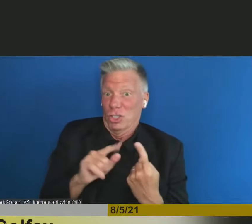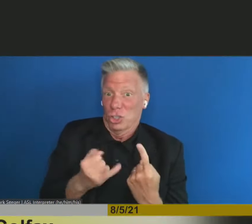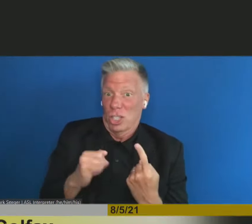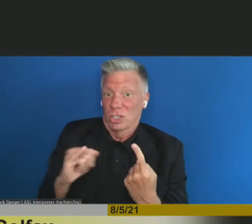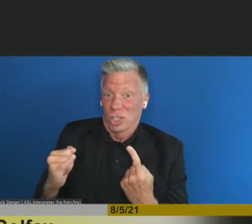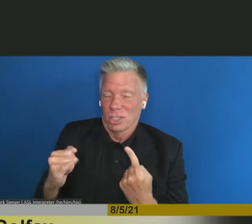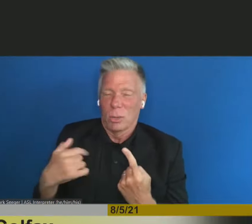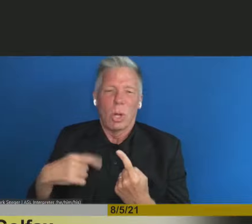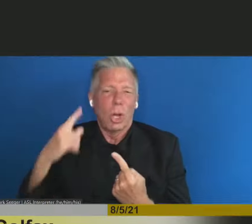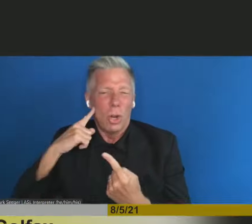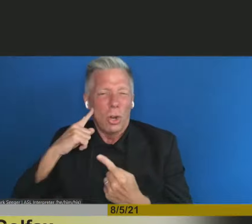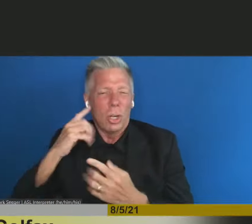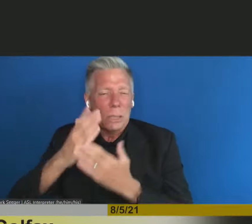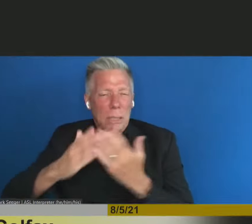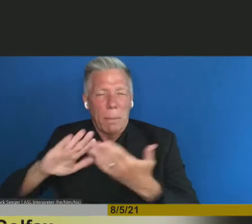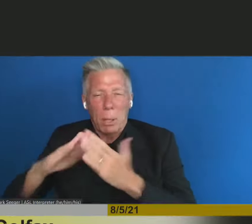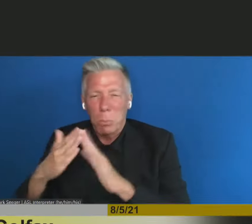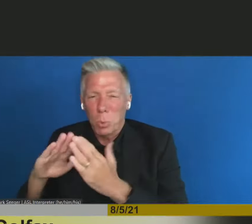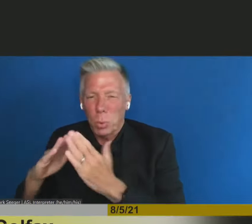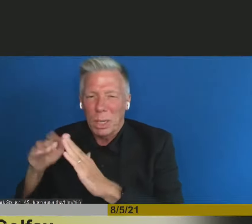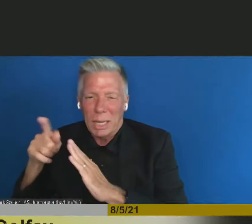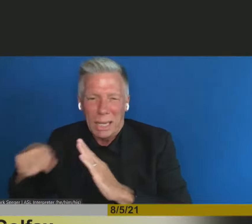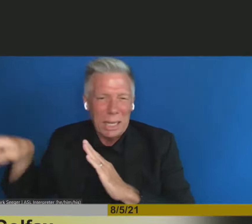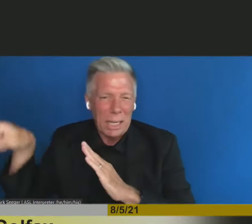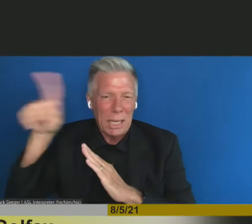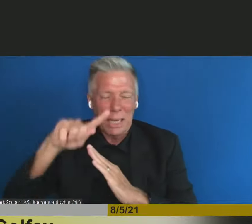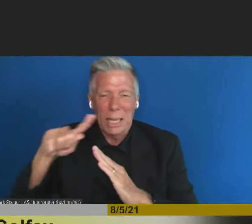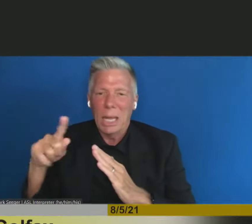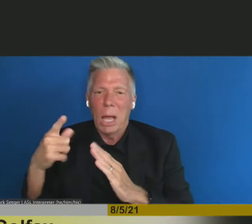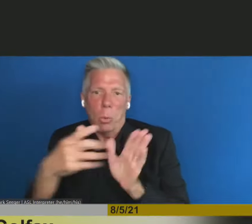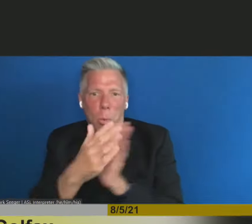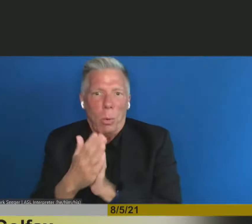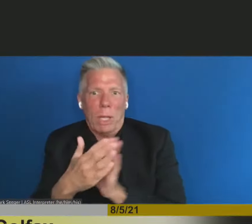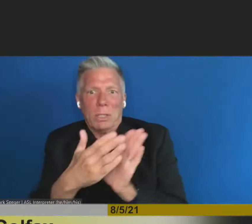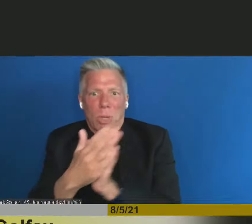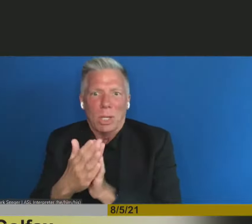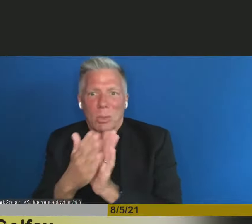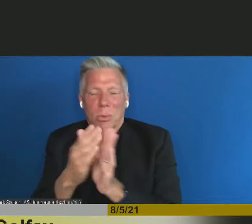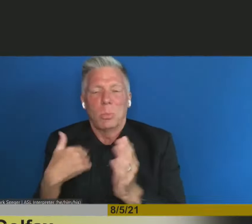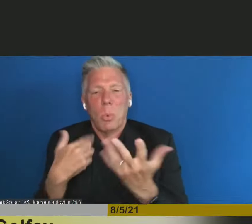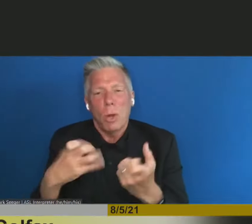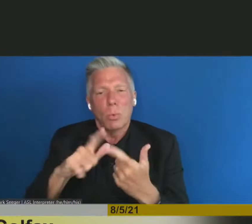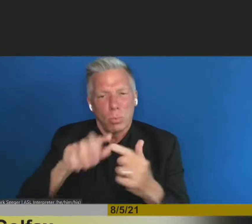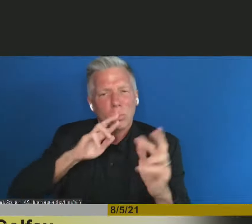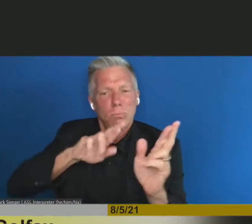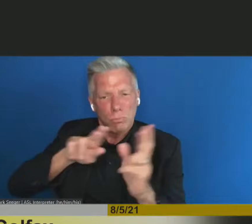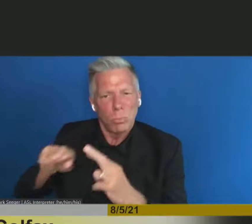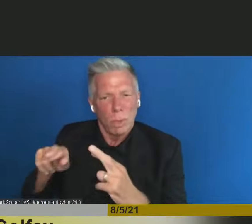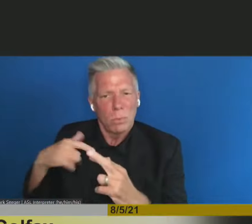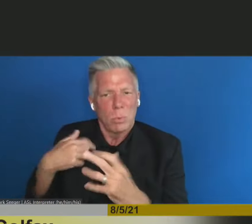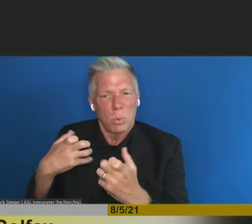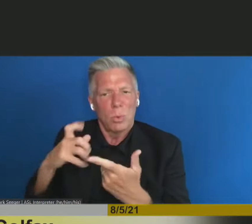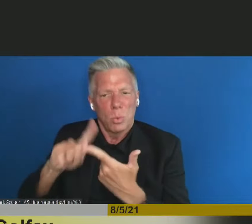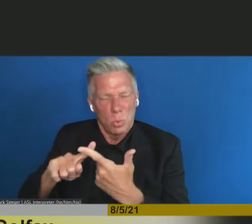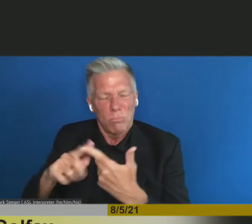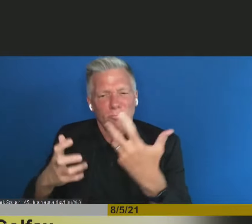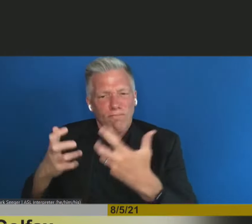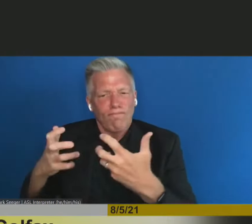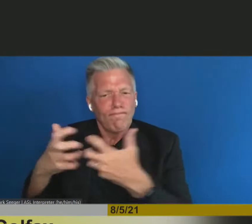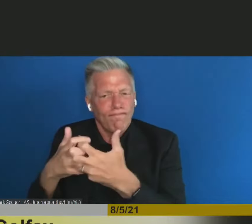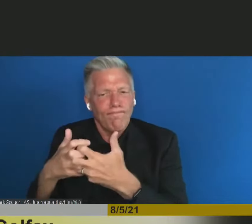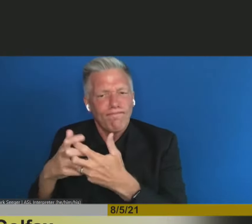that they were requesting it. We wanted to be responsive, and we wanted to accommodate what